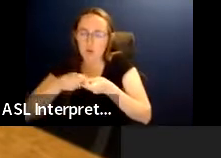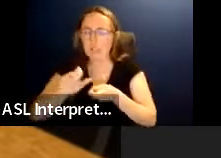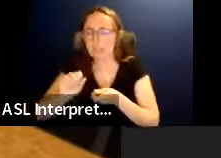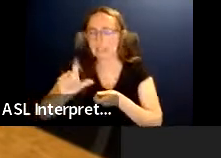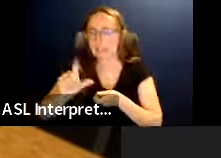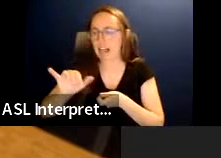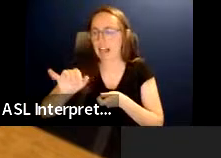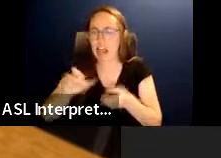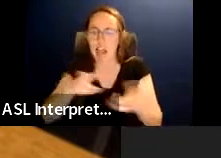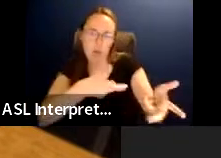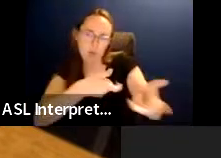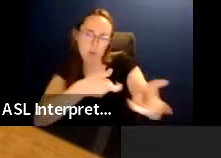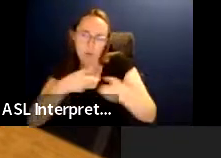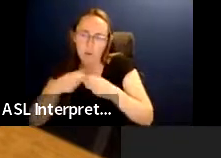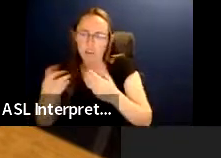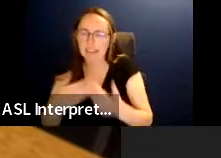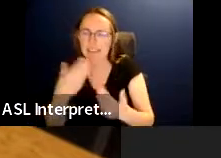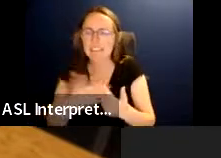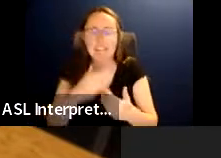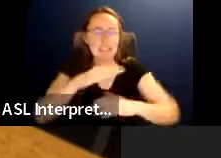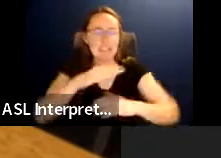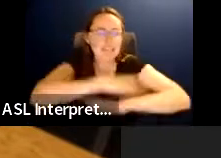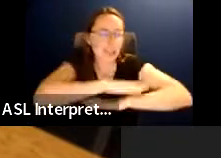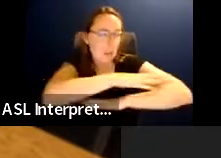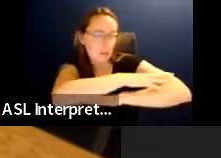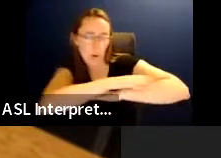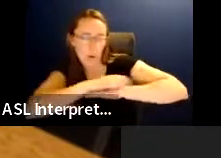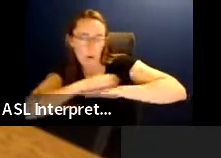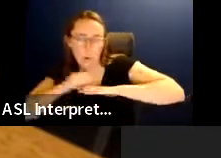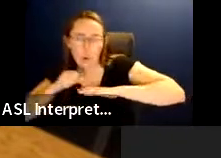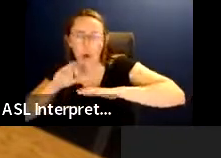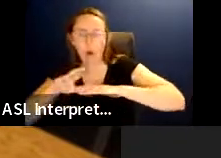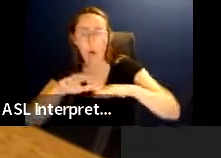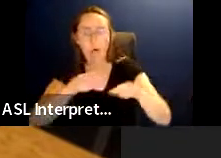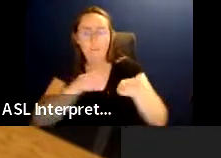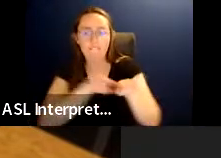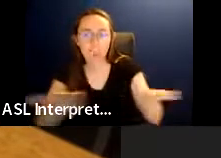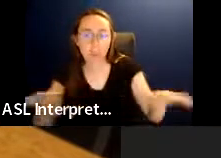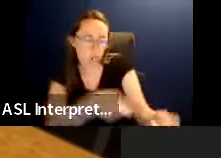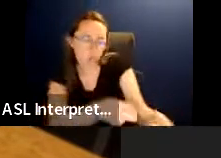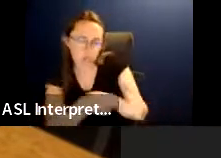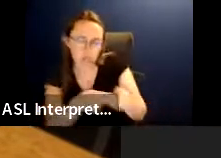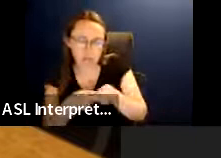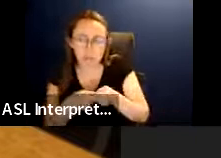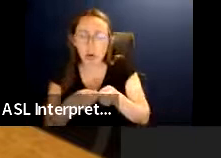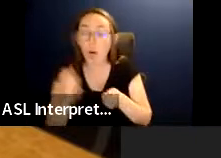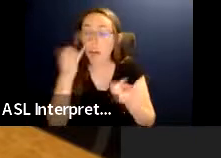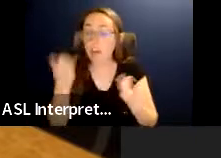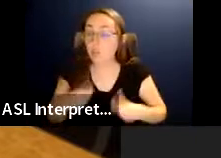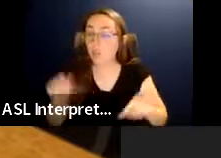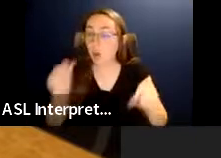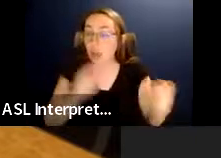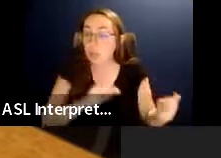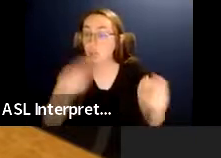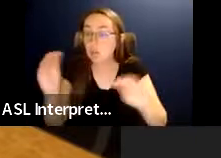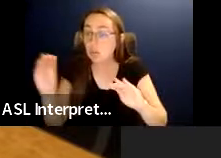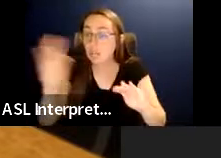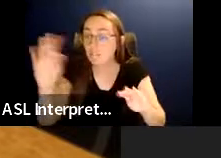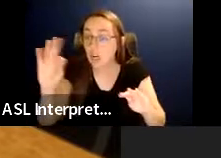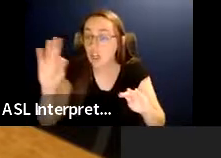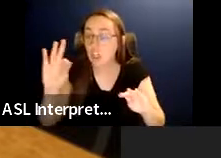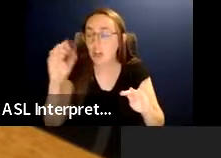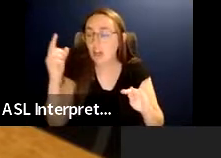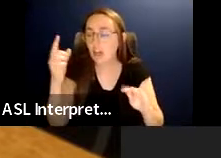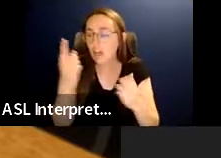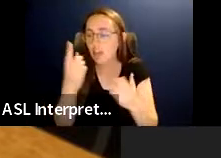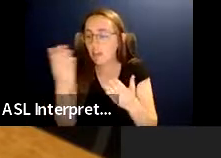slides across the floor if you're trying to move furniture or heavy objects, those vinyl